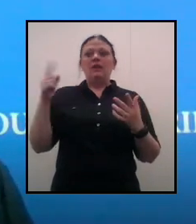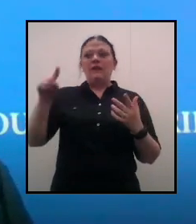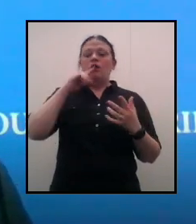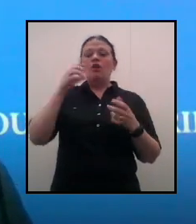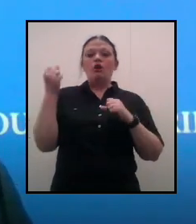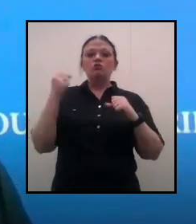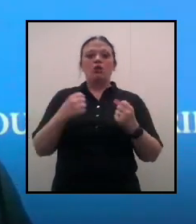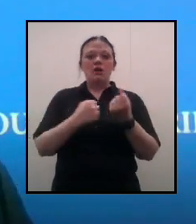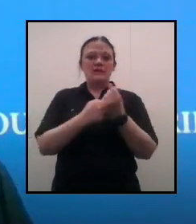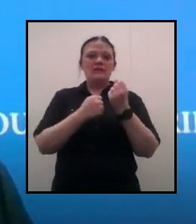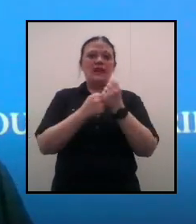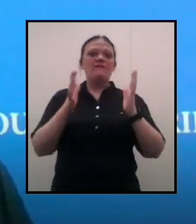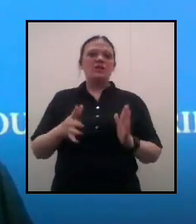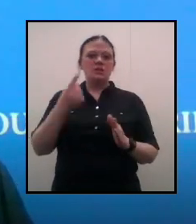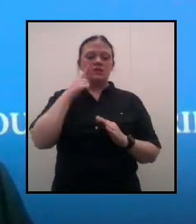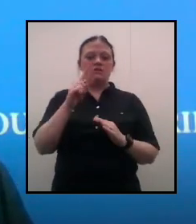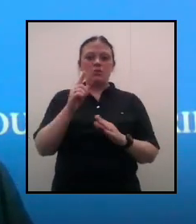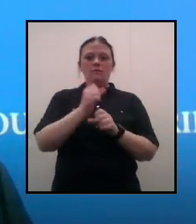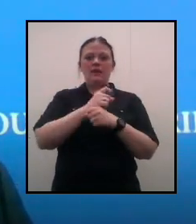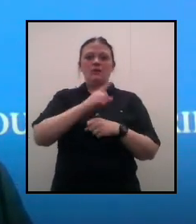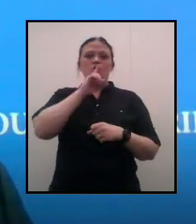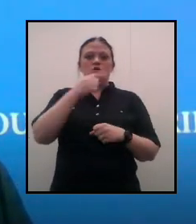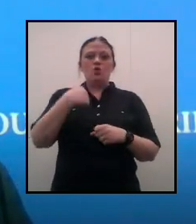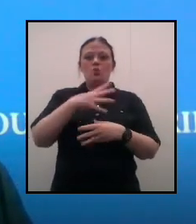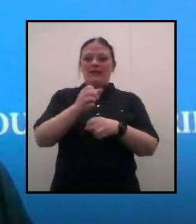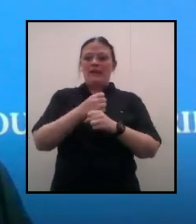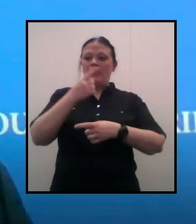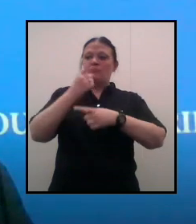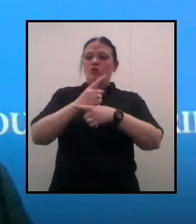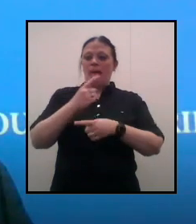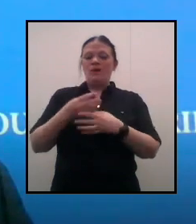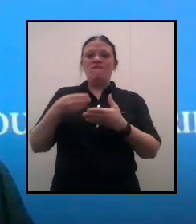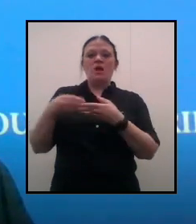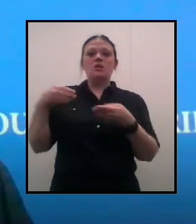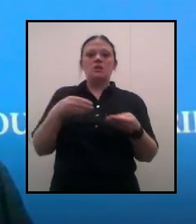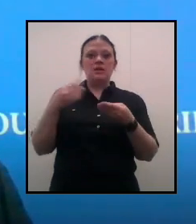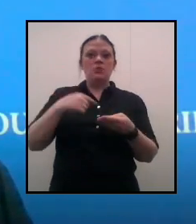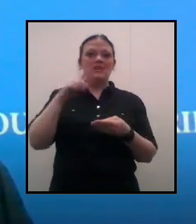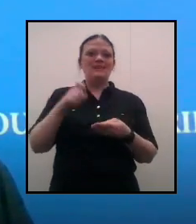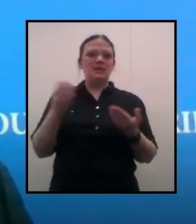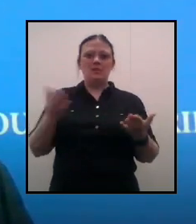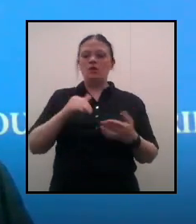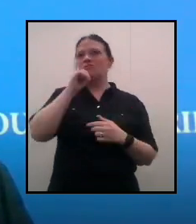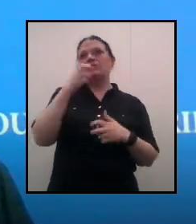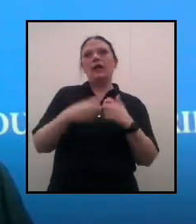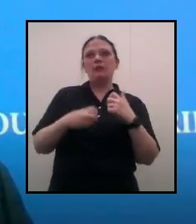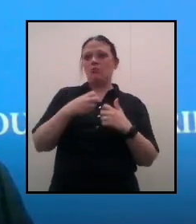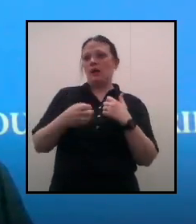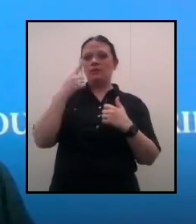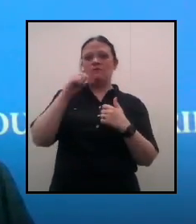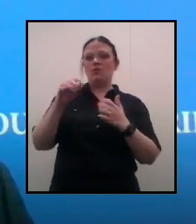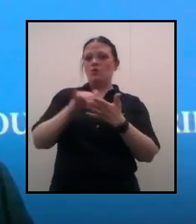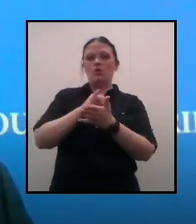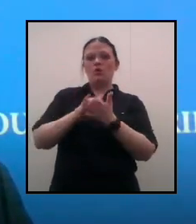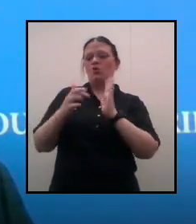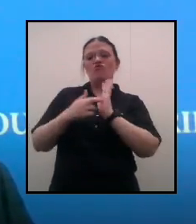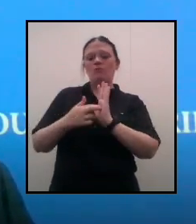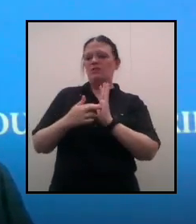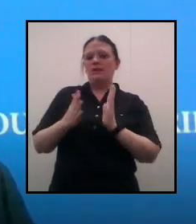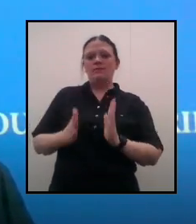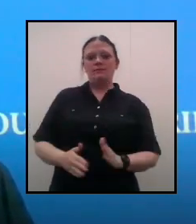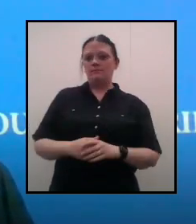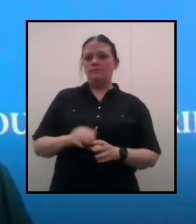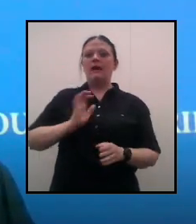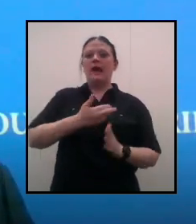advocates for ensuring that we get the proper funding that we need here. This is not a problem of our New York representatives. I think our New